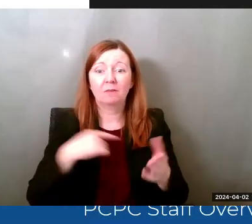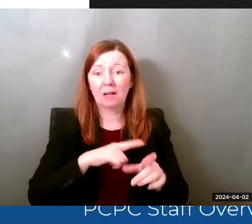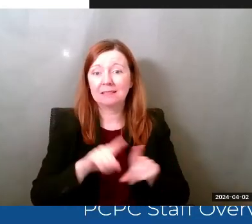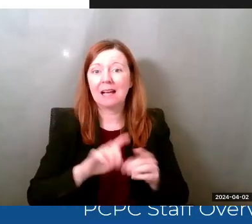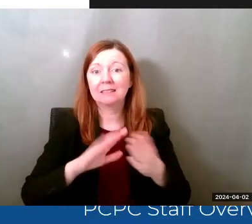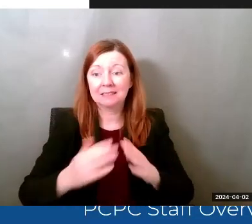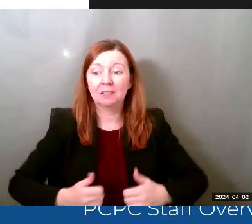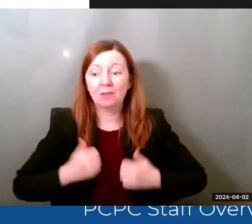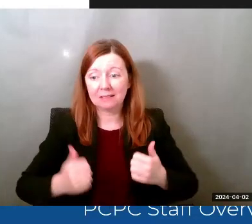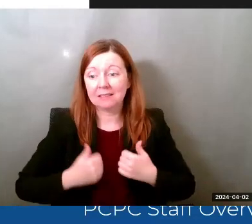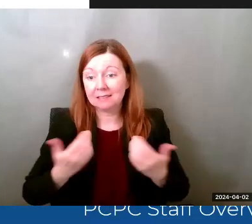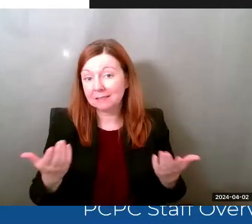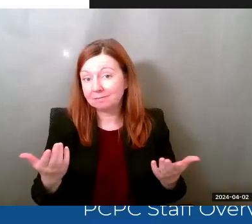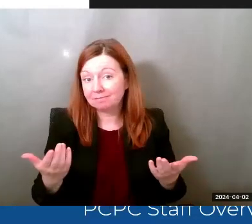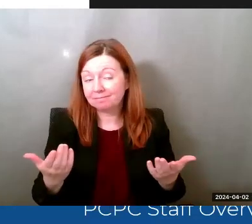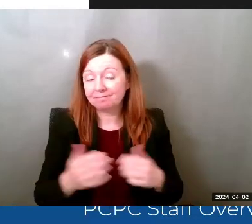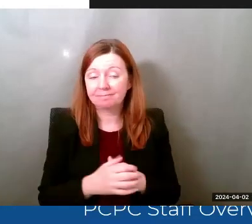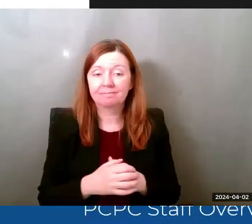residents.